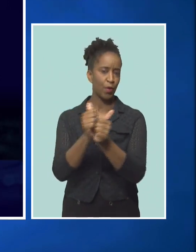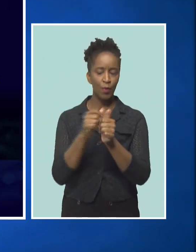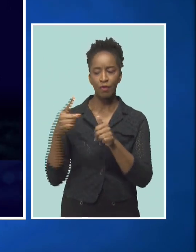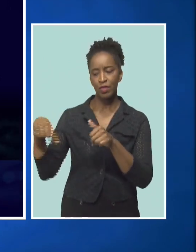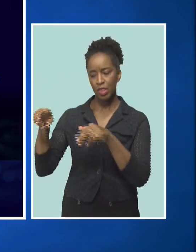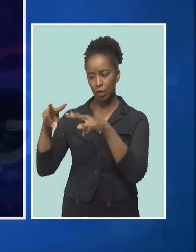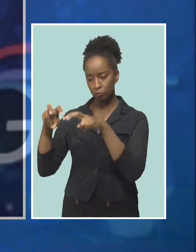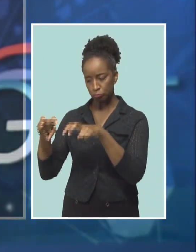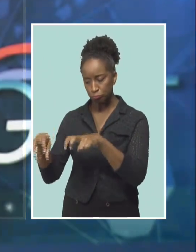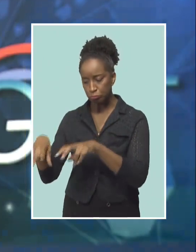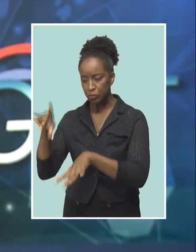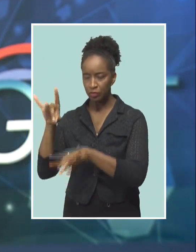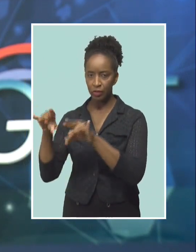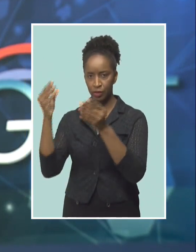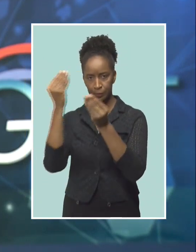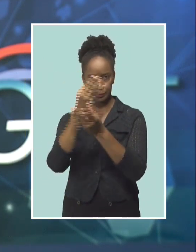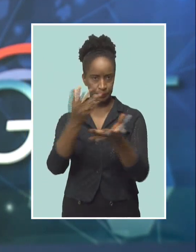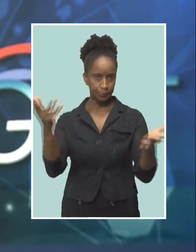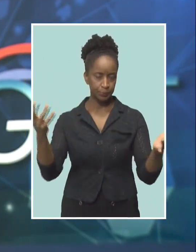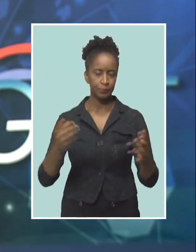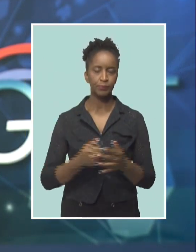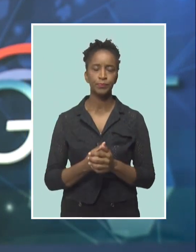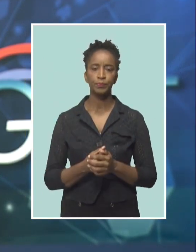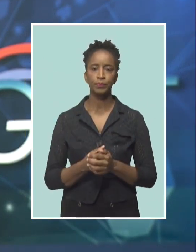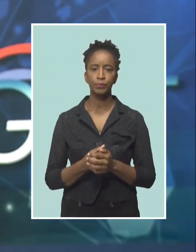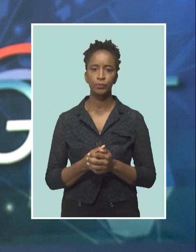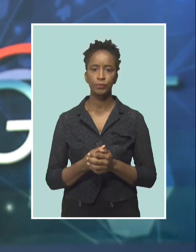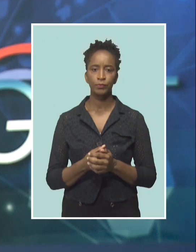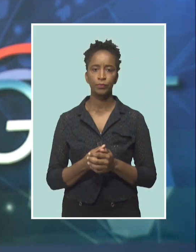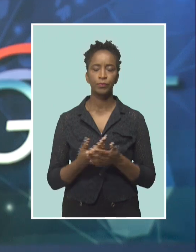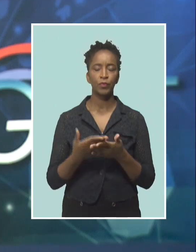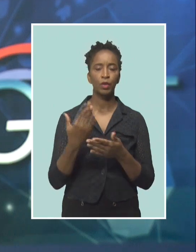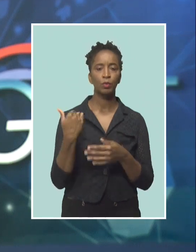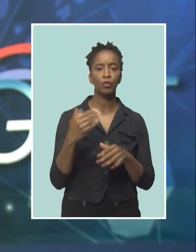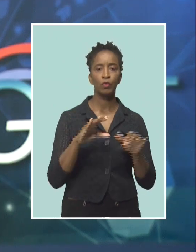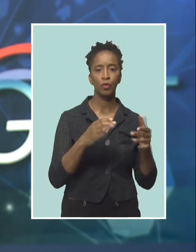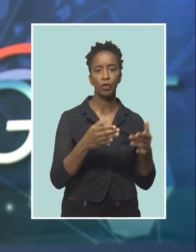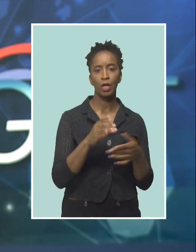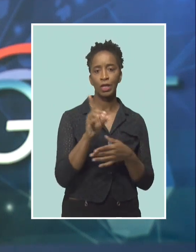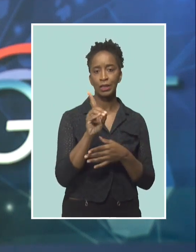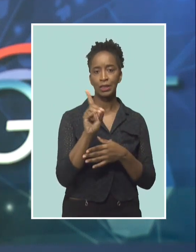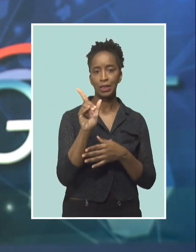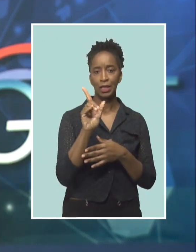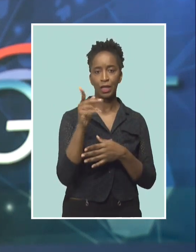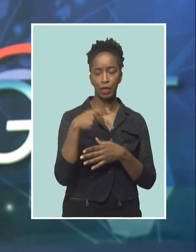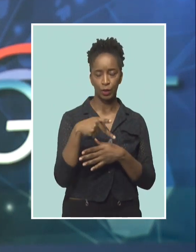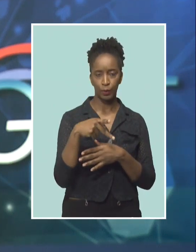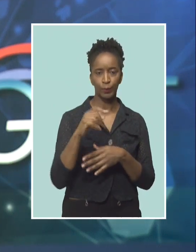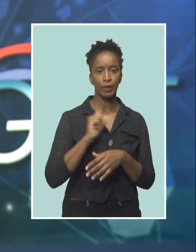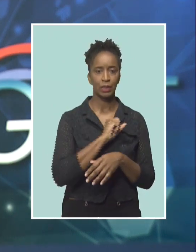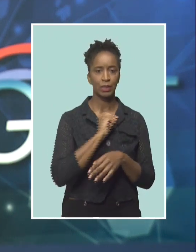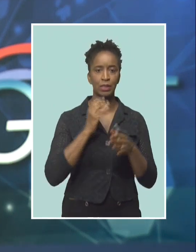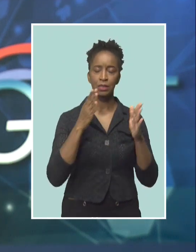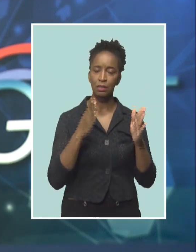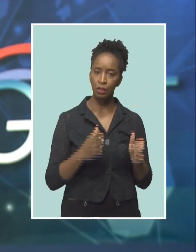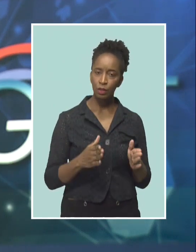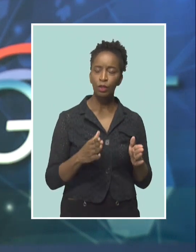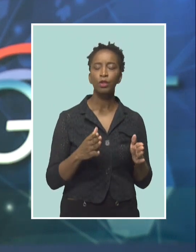department. Former Democratic Labour Party Senator and Minister Arnie Walters has been remembered for his contribution to government,